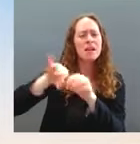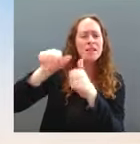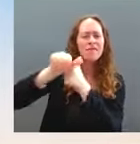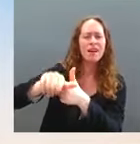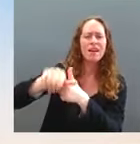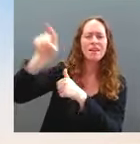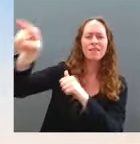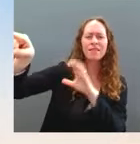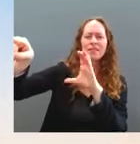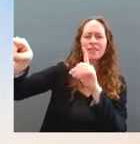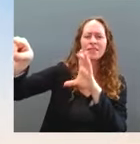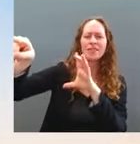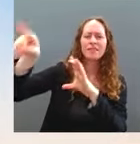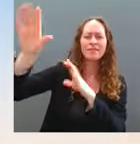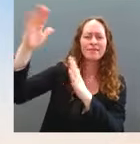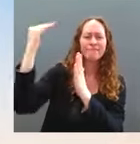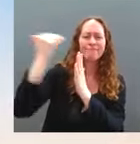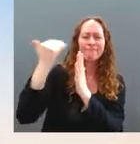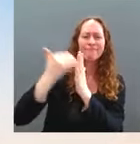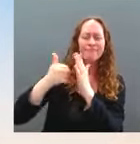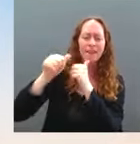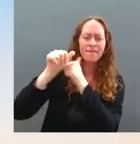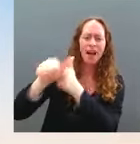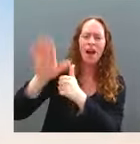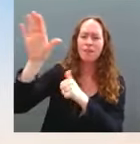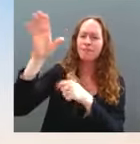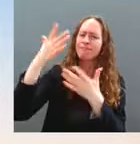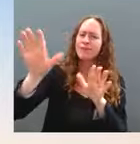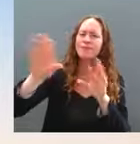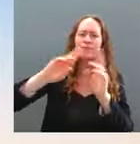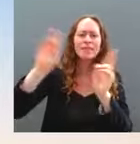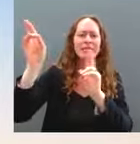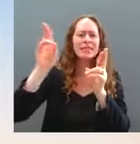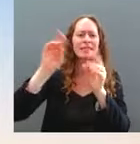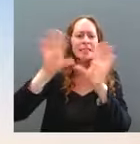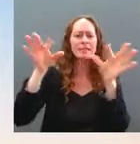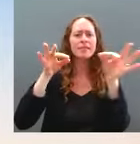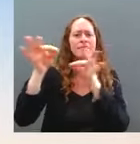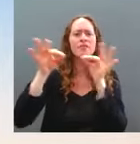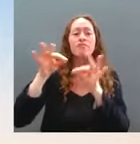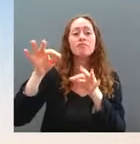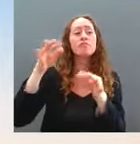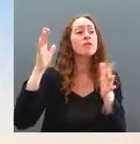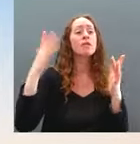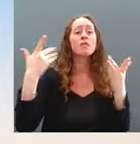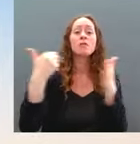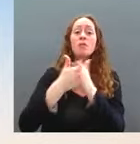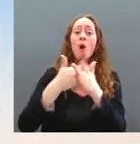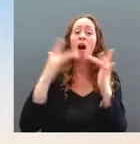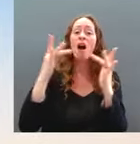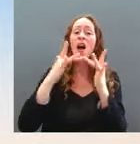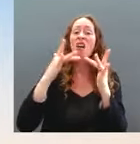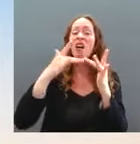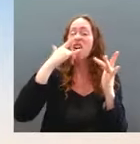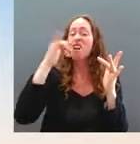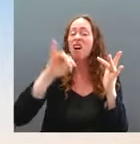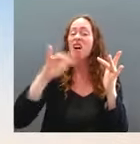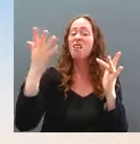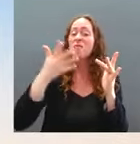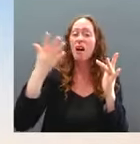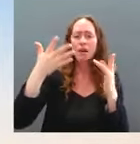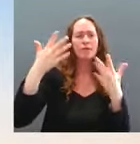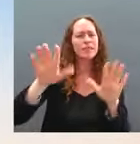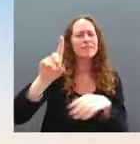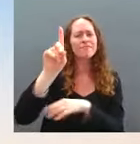specifics on what a close contact and how it's defined are in place for a reason, to give everybody clear, data-driven guidance. It is clear, but it's not always accurate, right? Because it doesn't